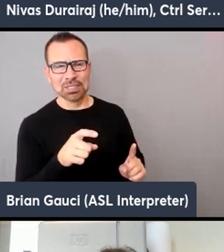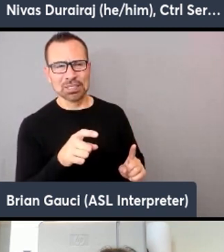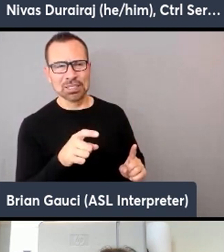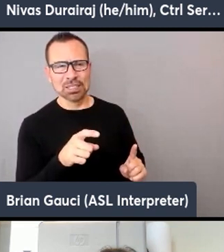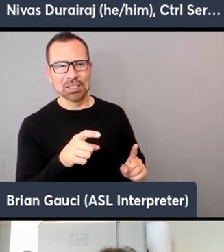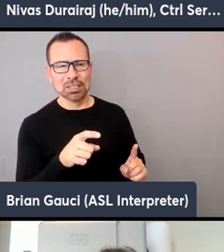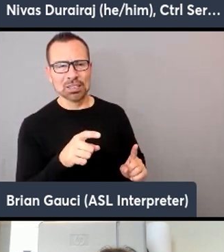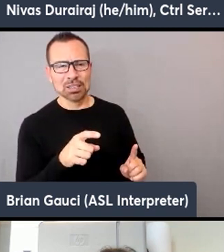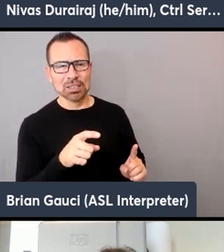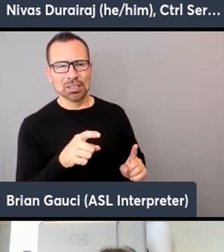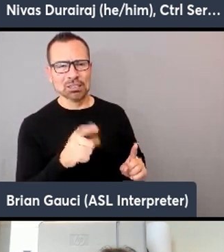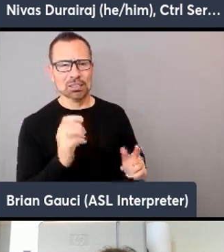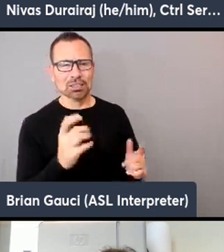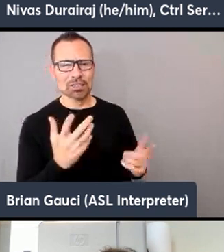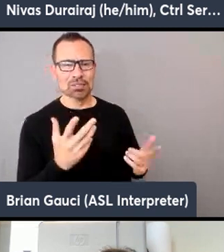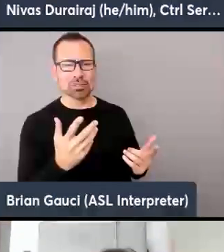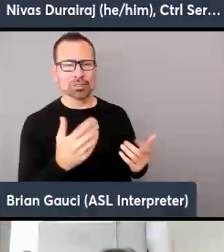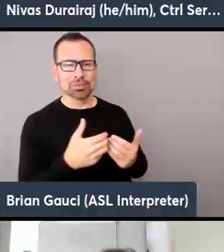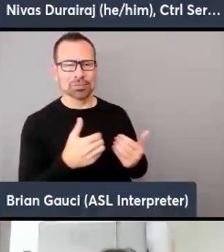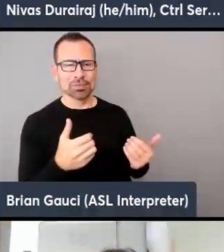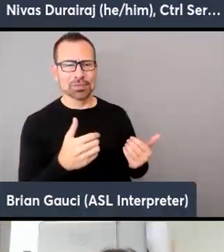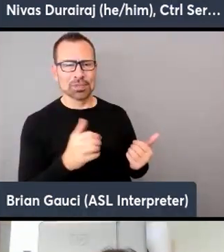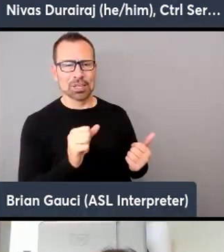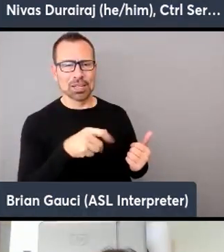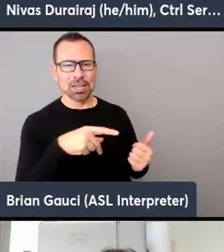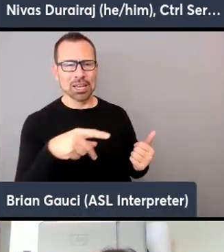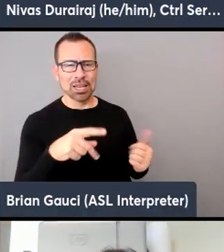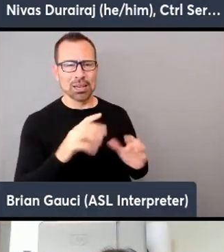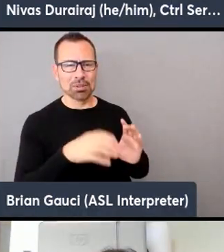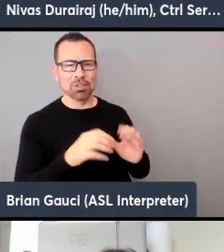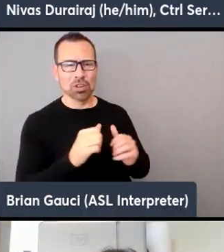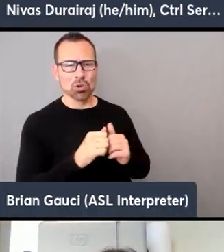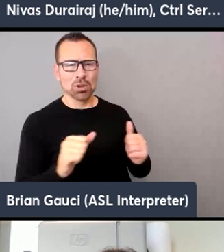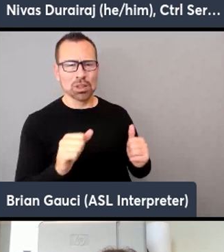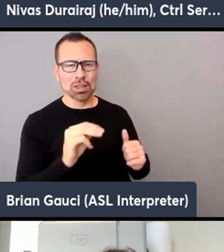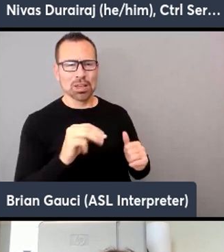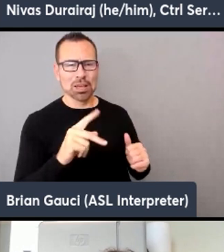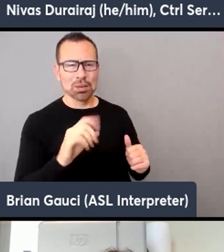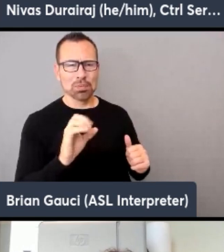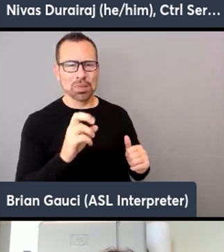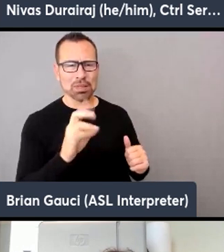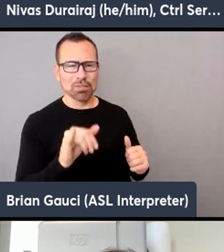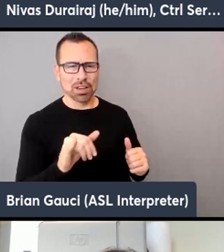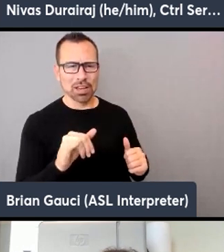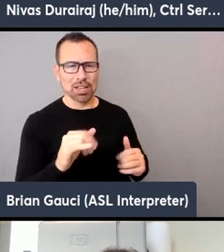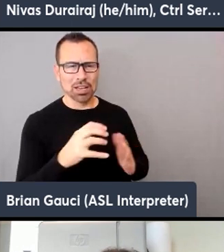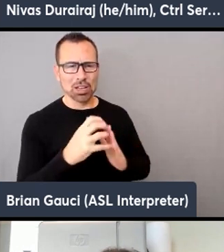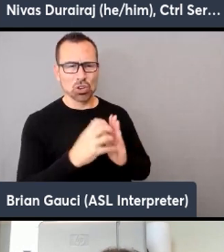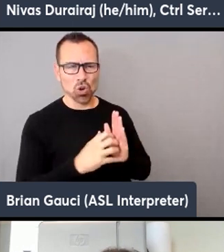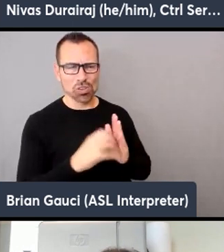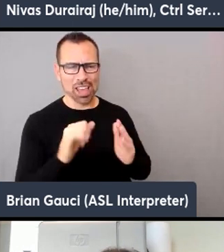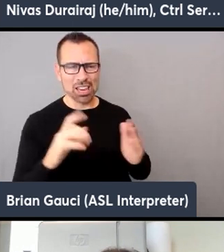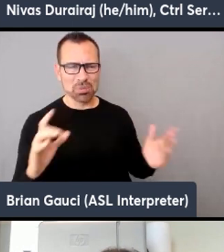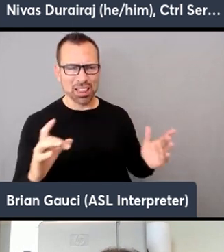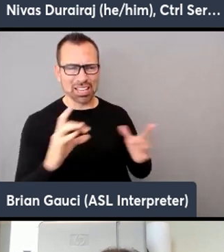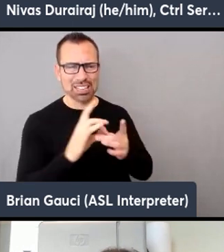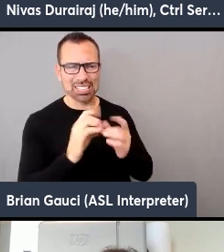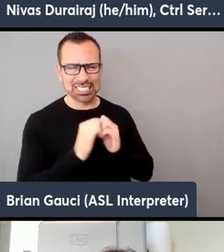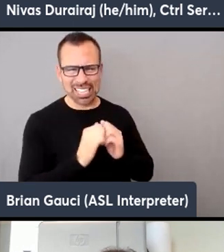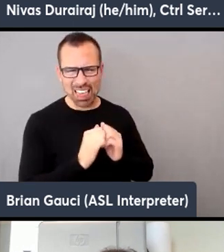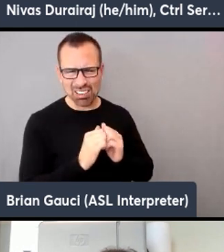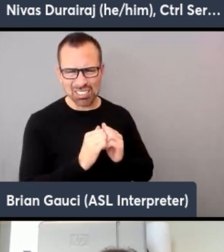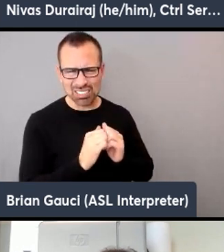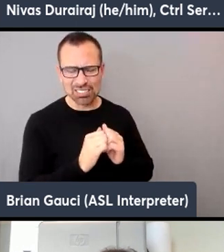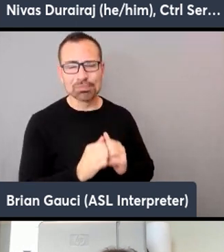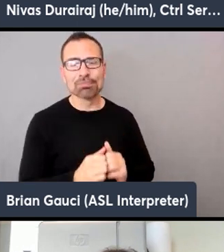substantiate AppConfig with the Amplify code, right? Or kind of link them together.